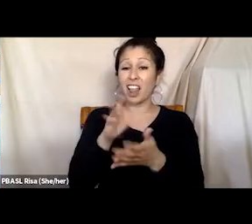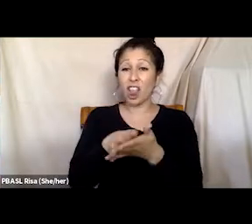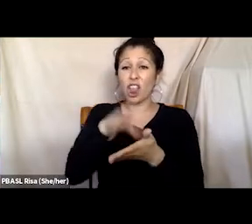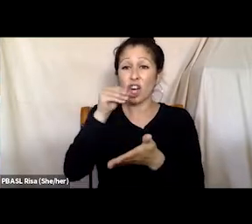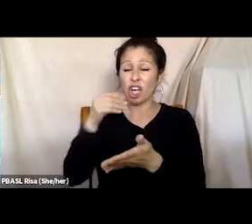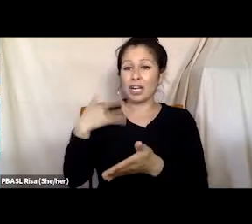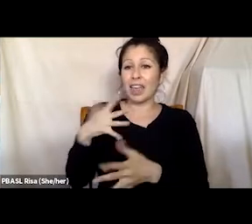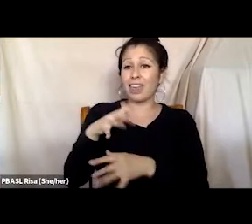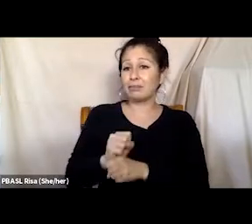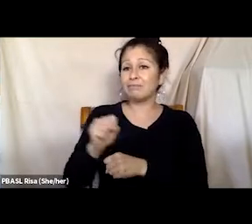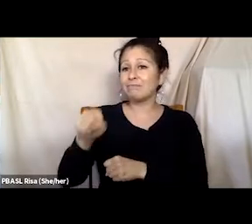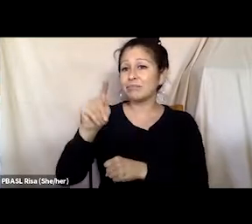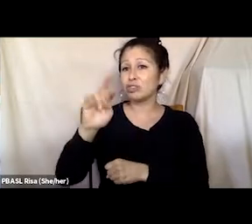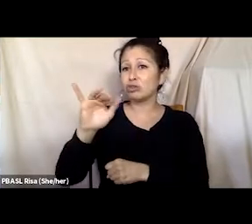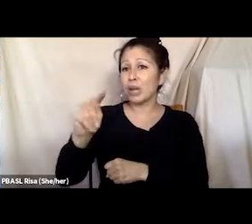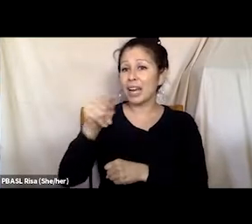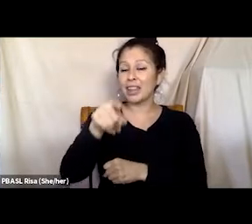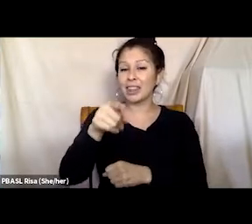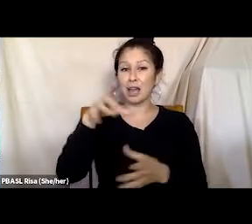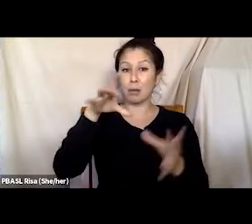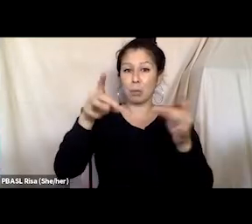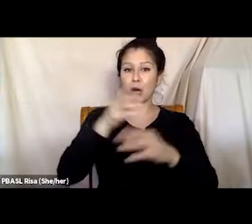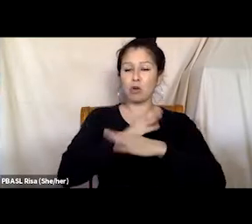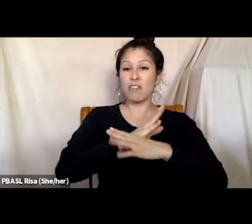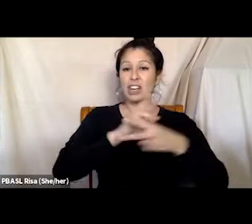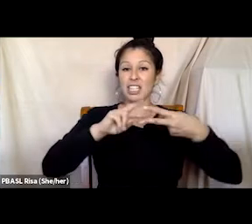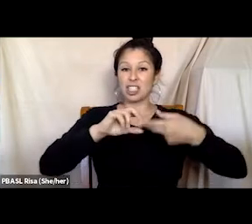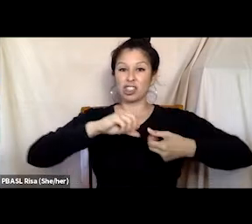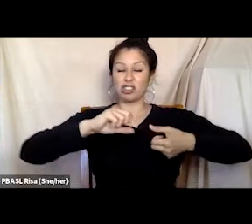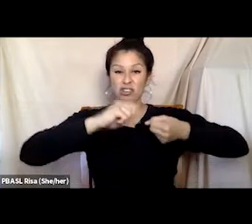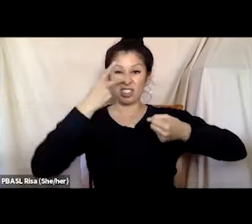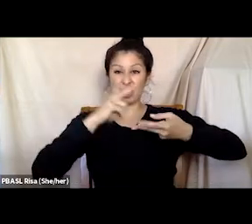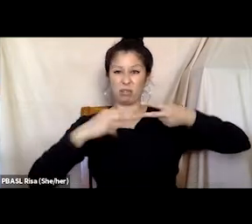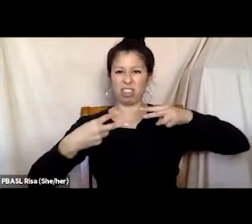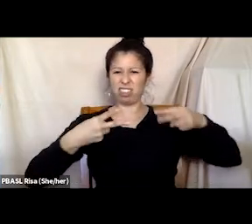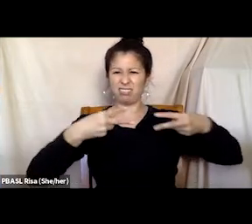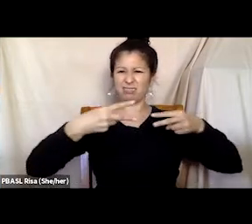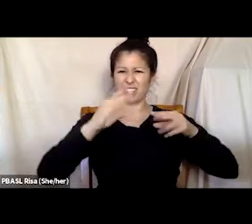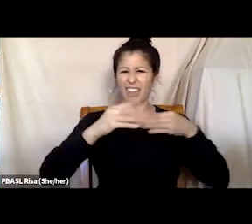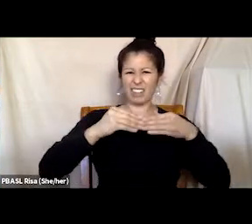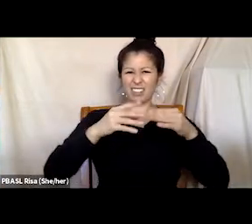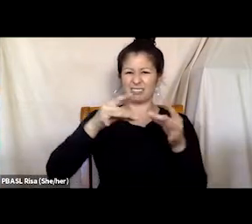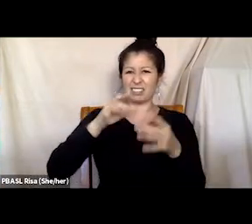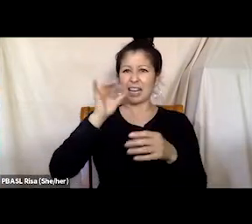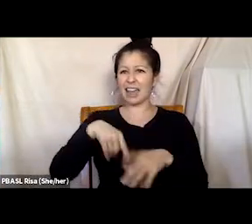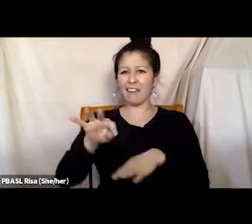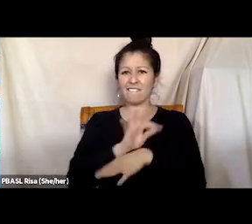trait. And these marks of trauma prevent the strand from flexing easily and functioning properly.